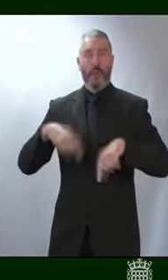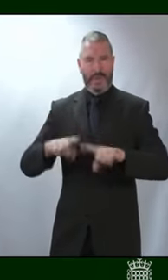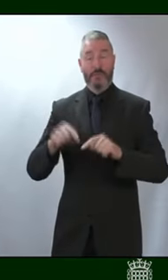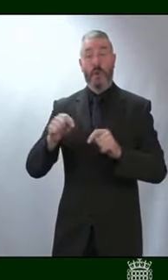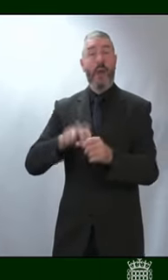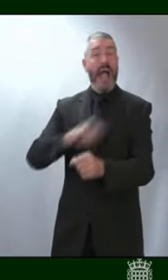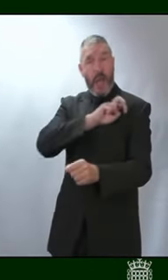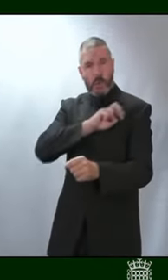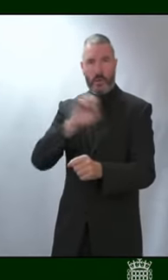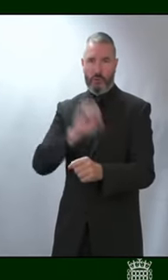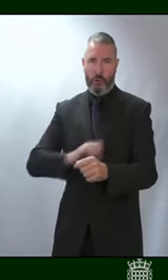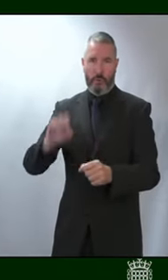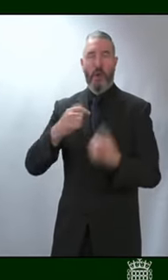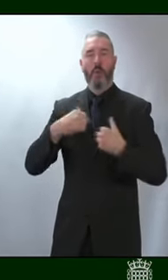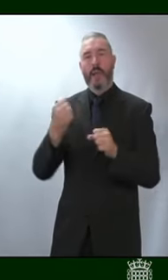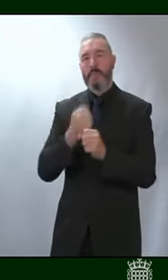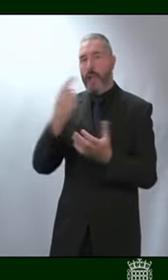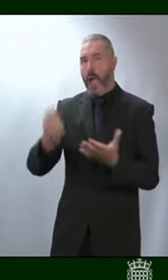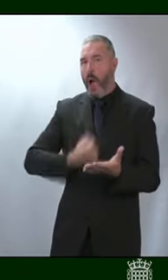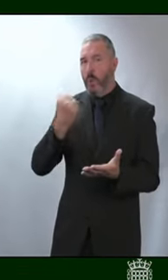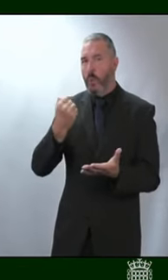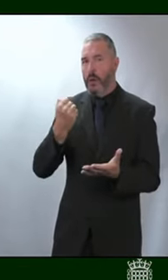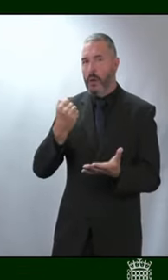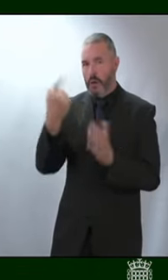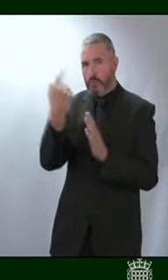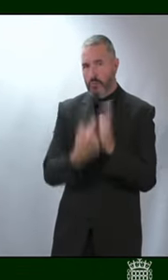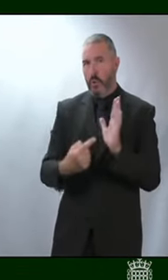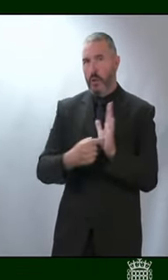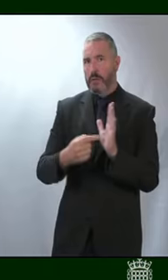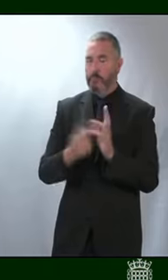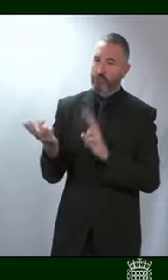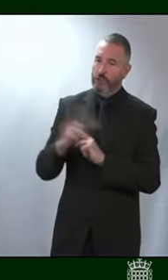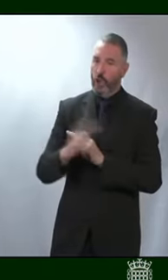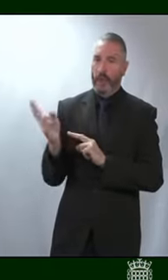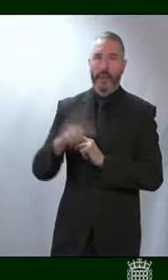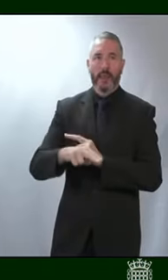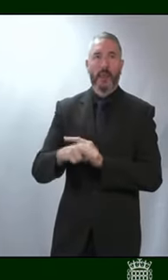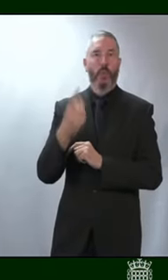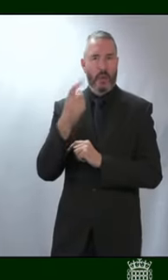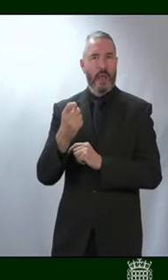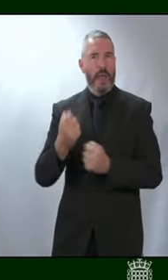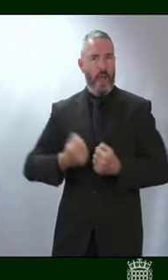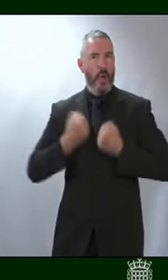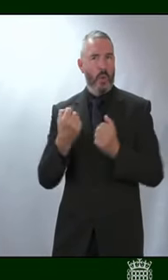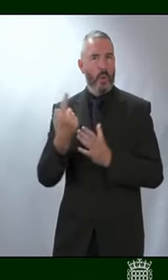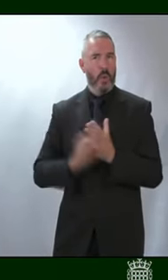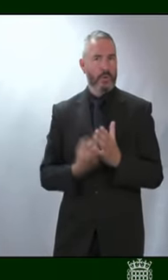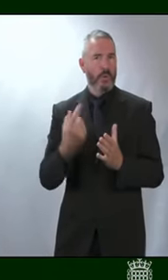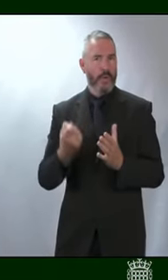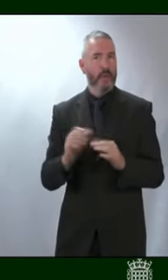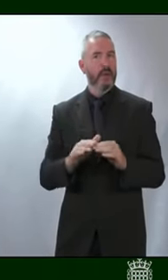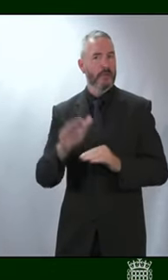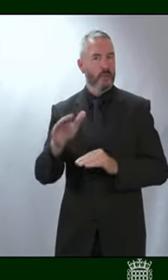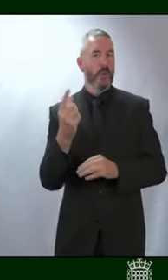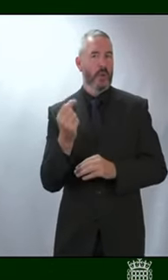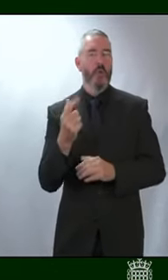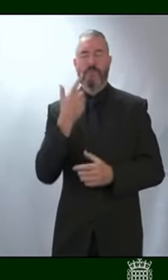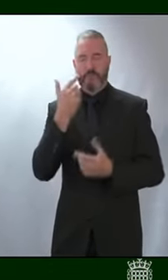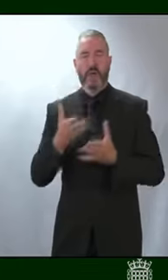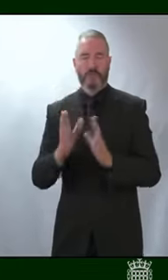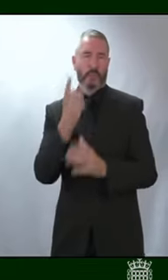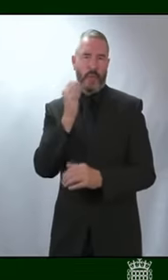EU, able to make our own return arrangements, able to settle our own laws in this matter, I've no doubt that we'll find a way